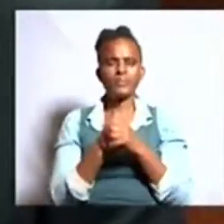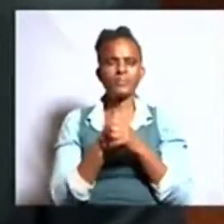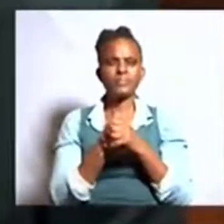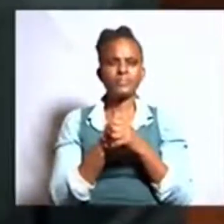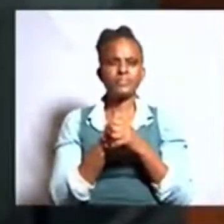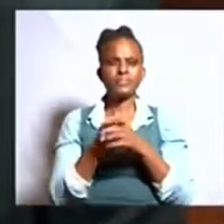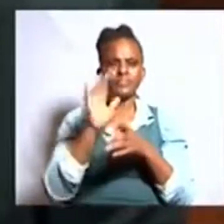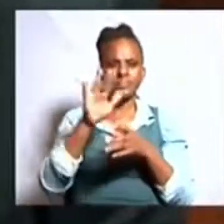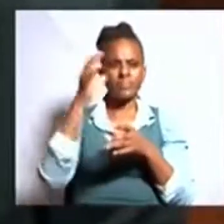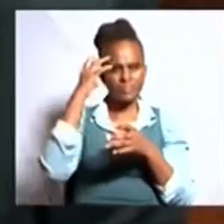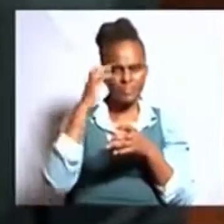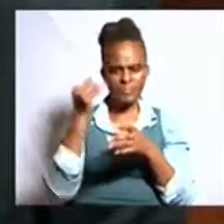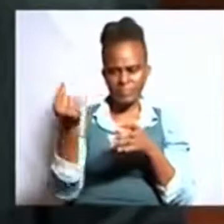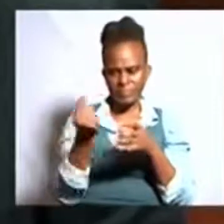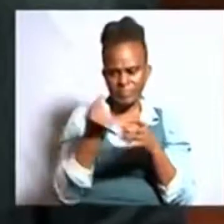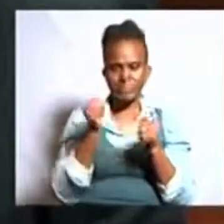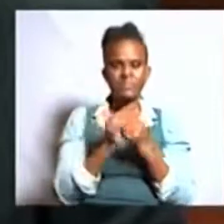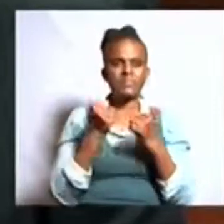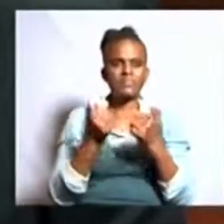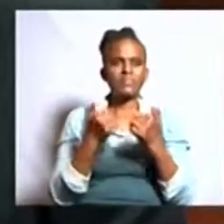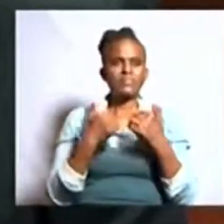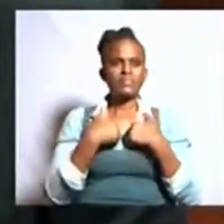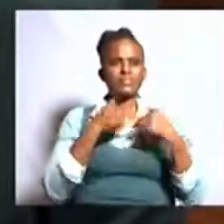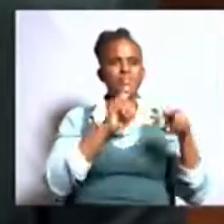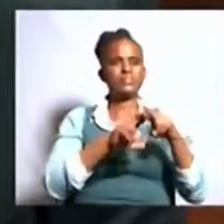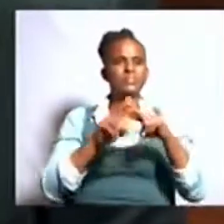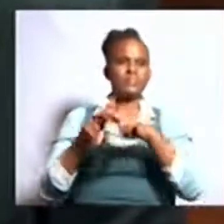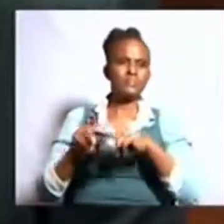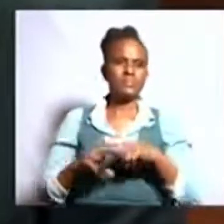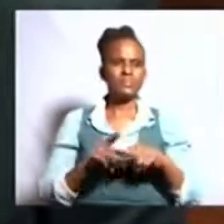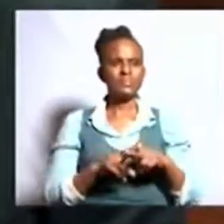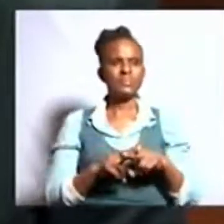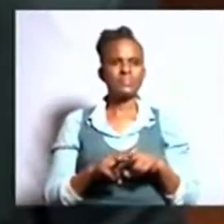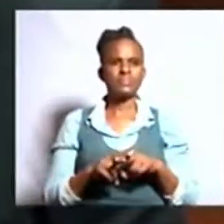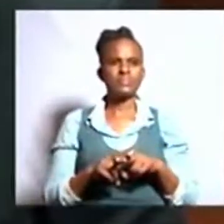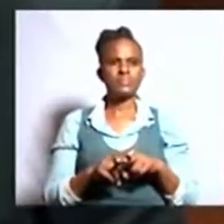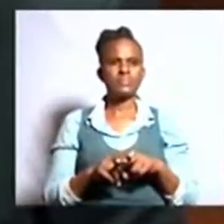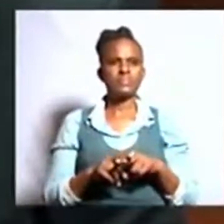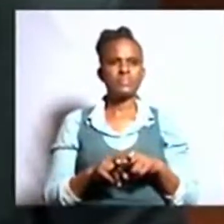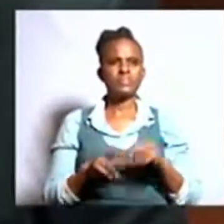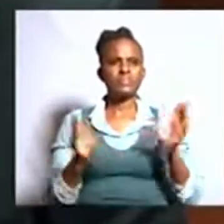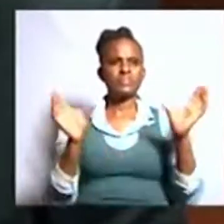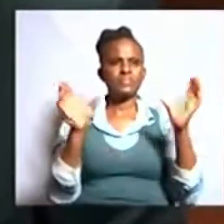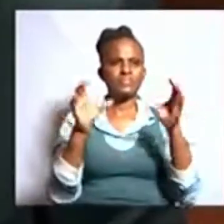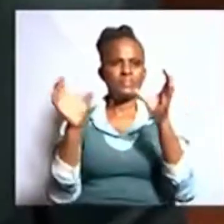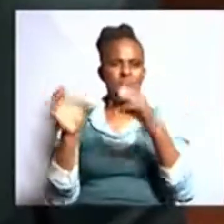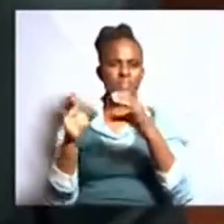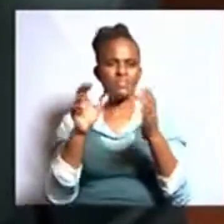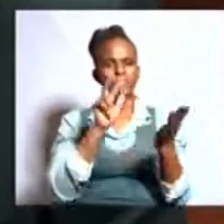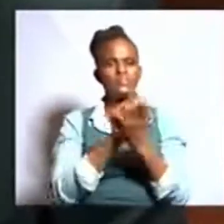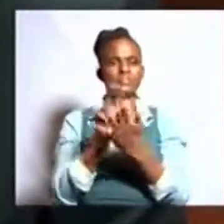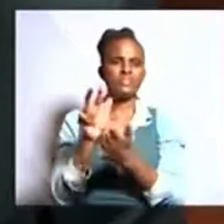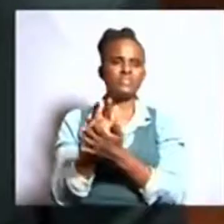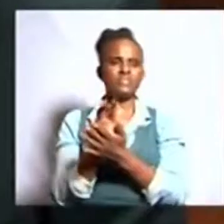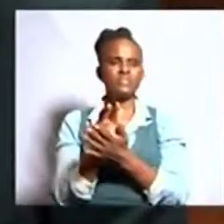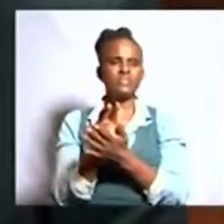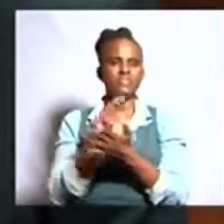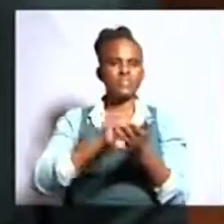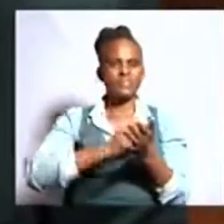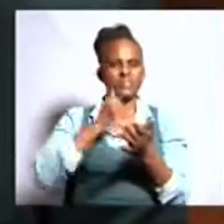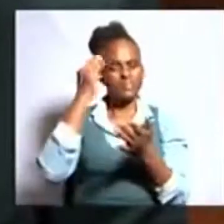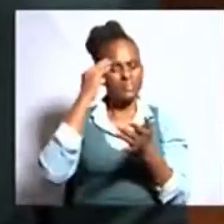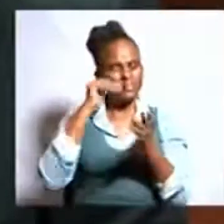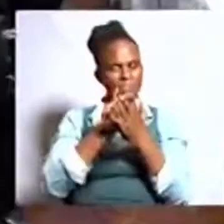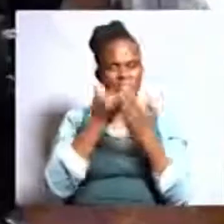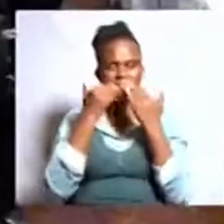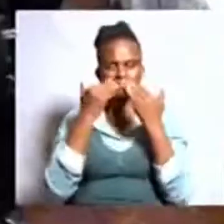from the officers that you have come with have sat in these committees to approve? May we know? Thank you.